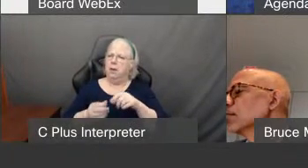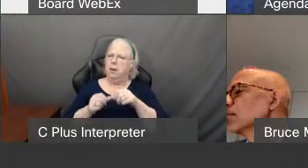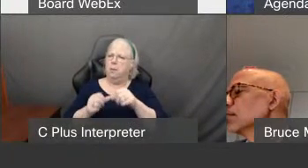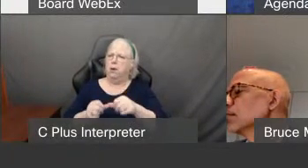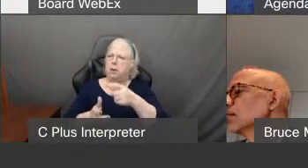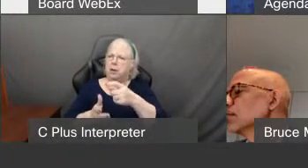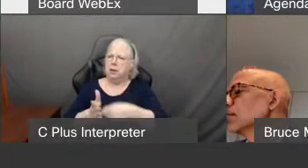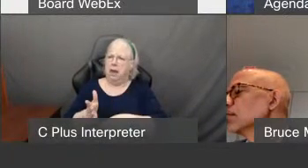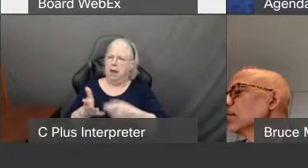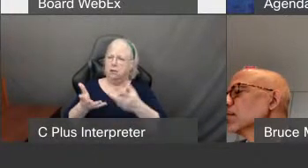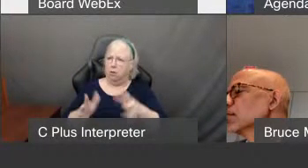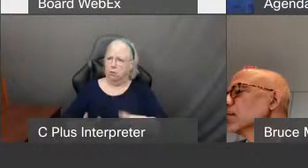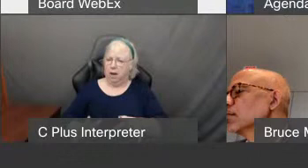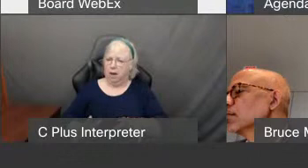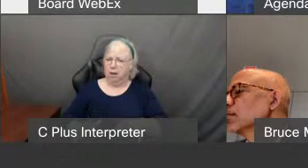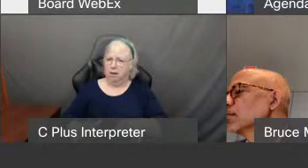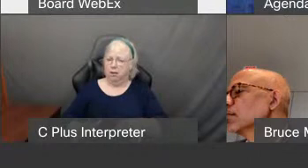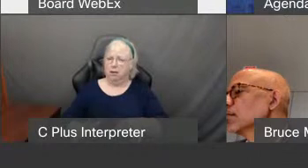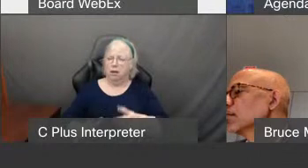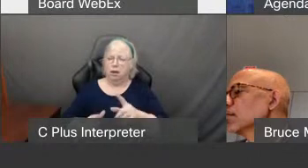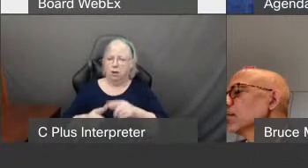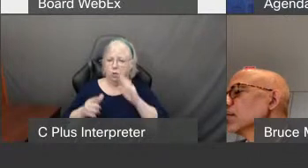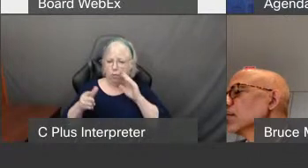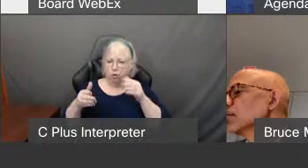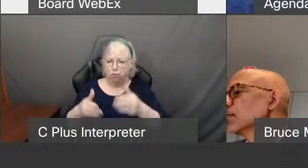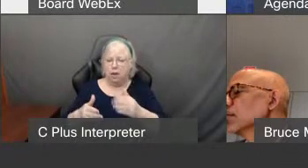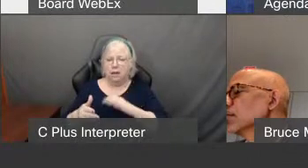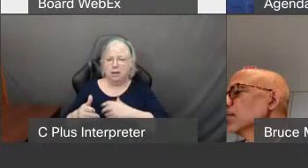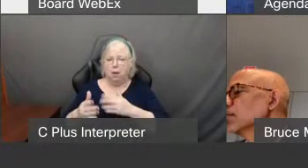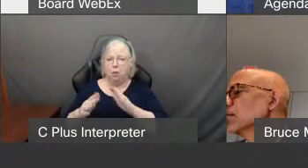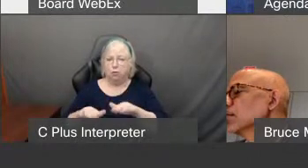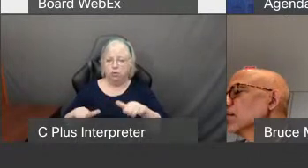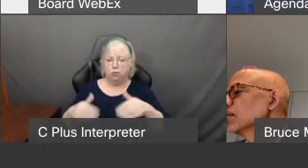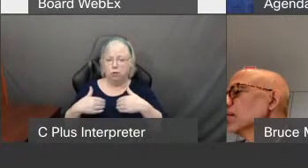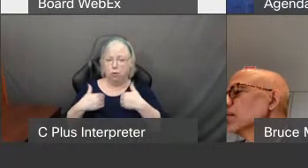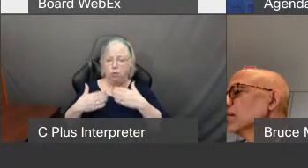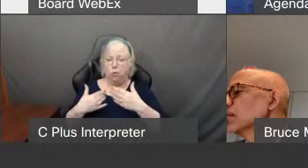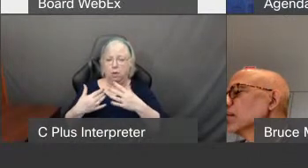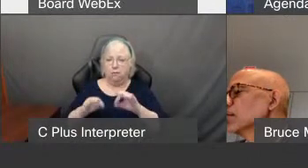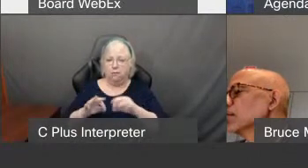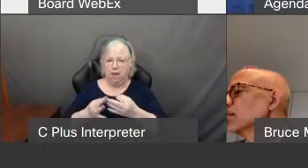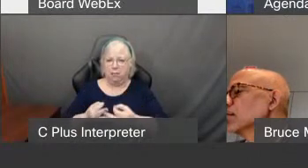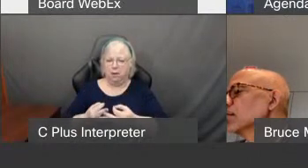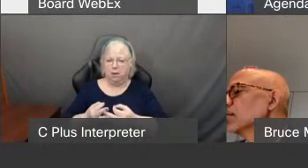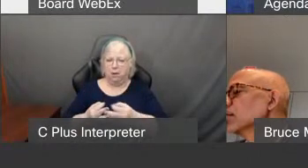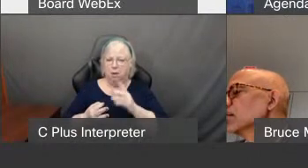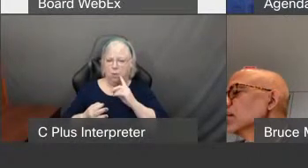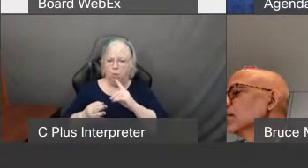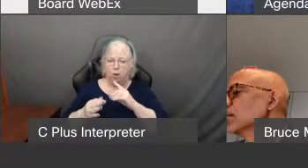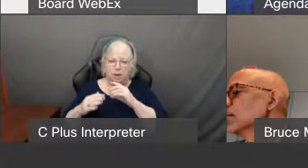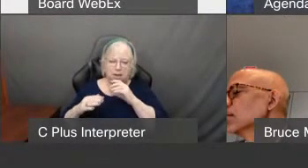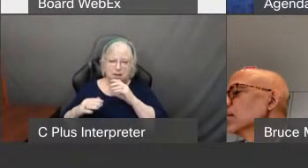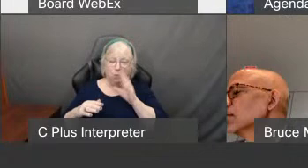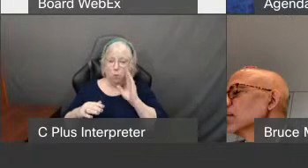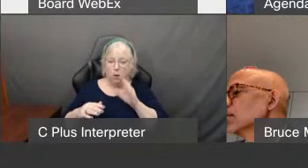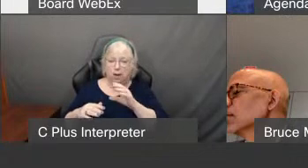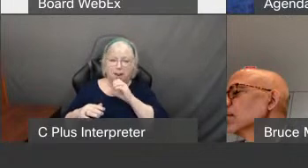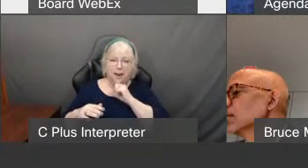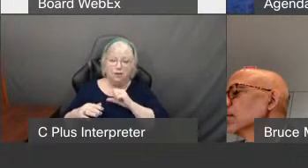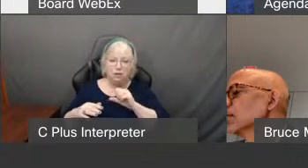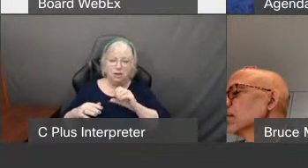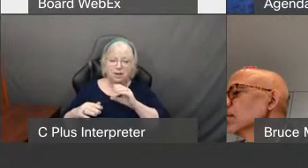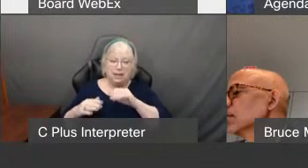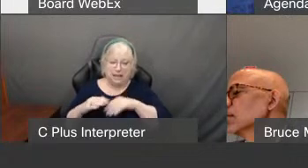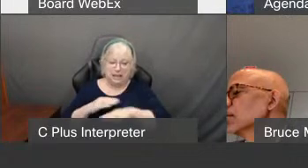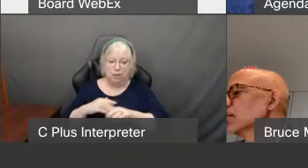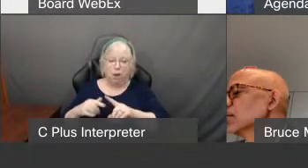tax already to address our children, youth, and families, would not 0 to 2 fall into that